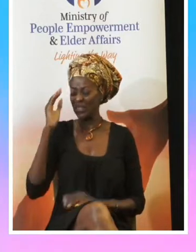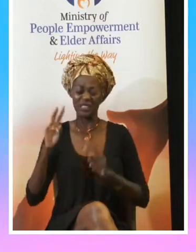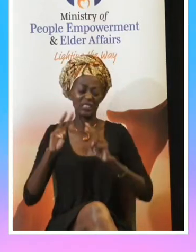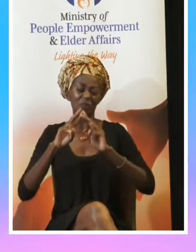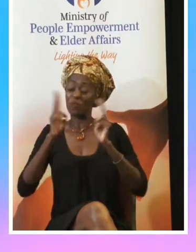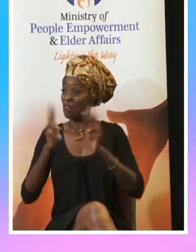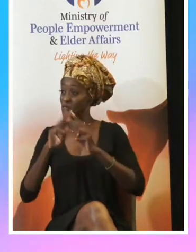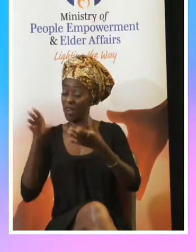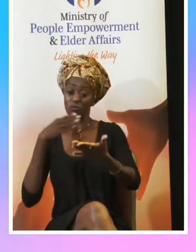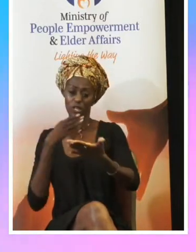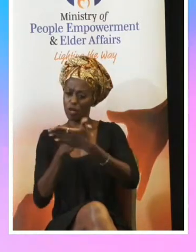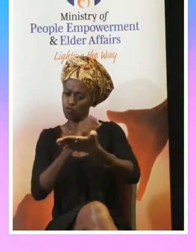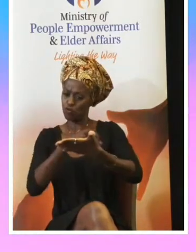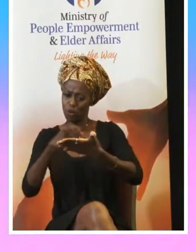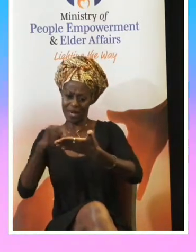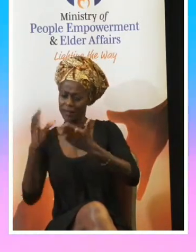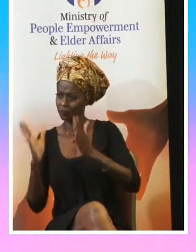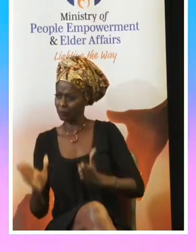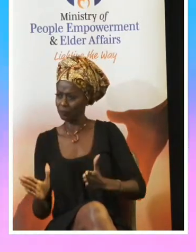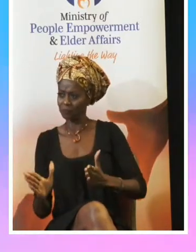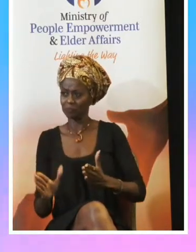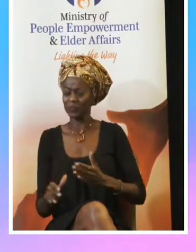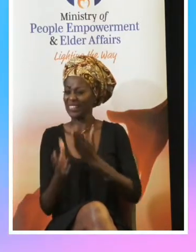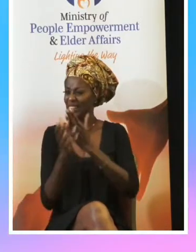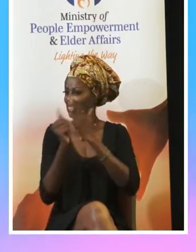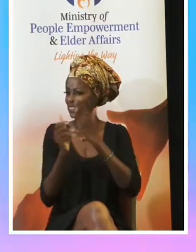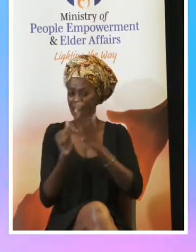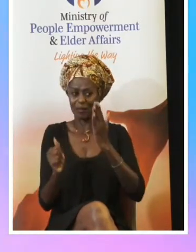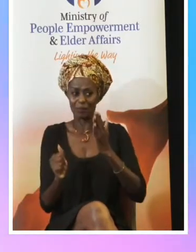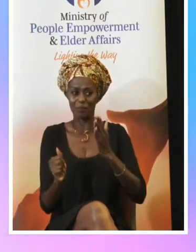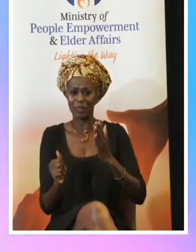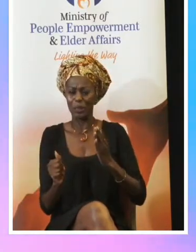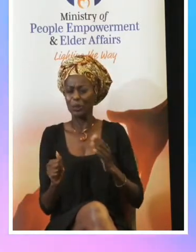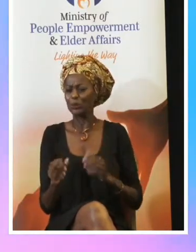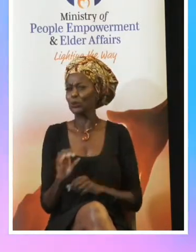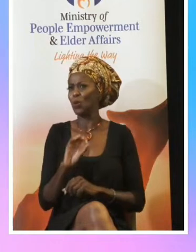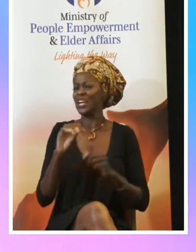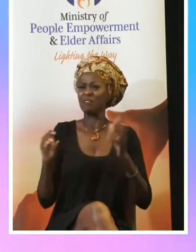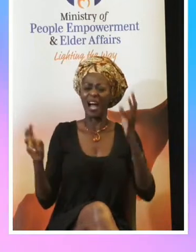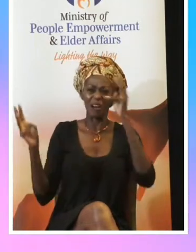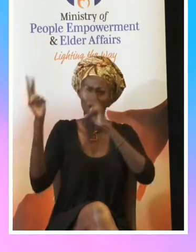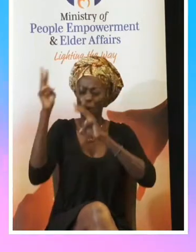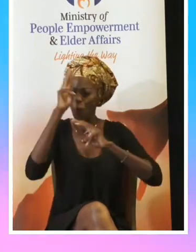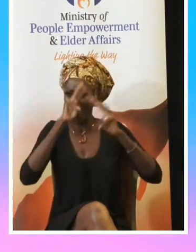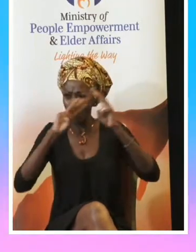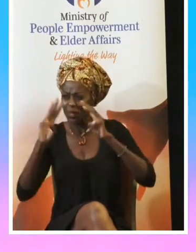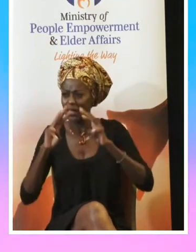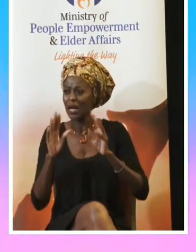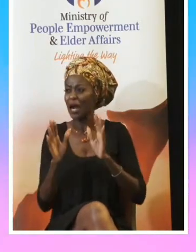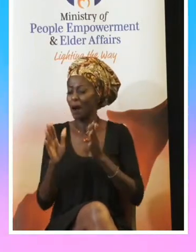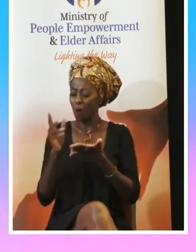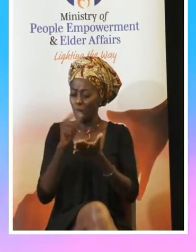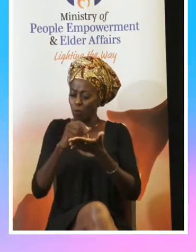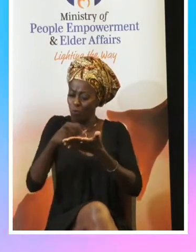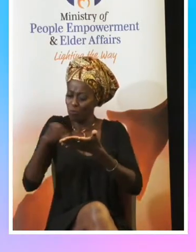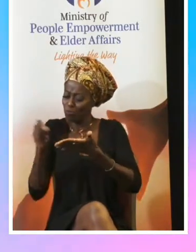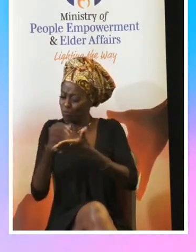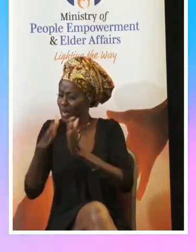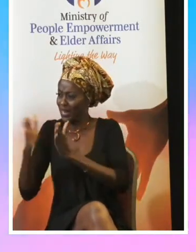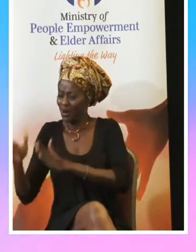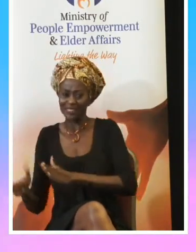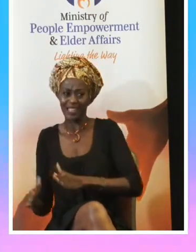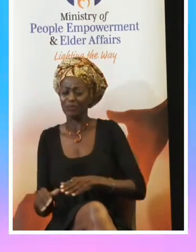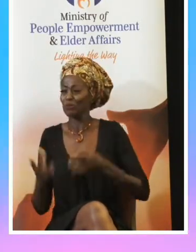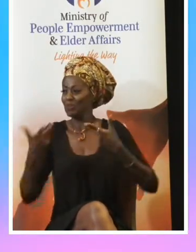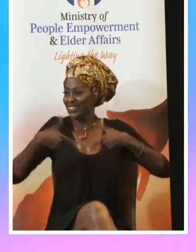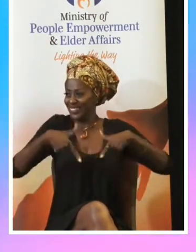he has. And I thank you, because we don't even have to hurt our head with scripts or anything. We just let the director